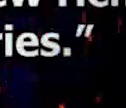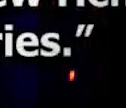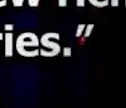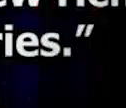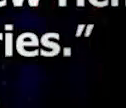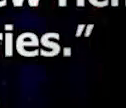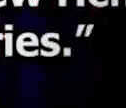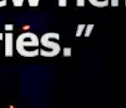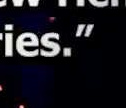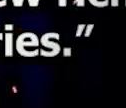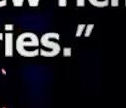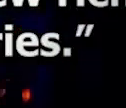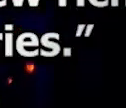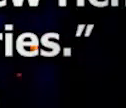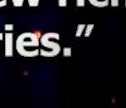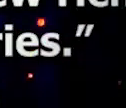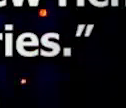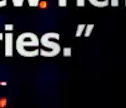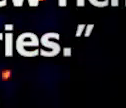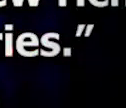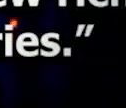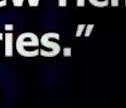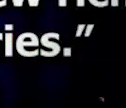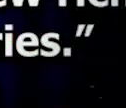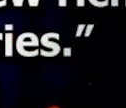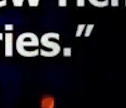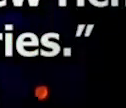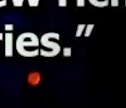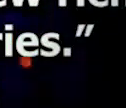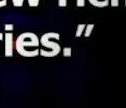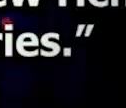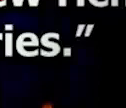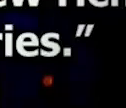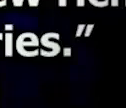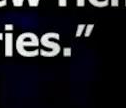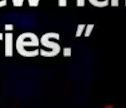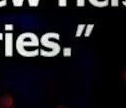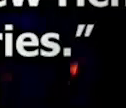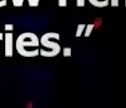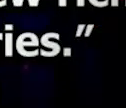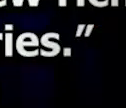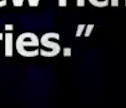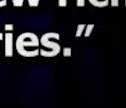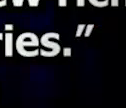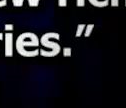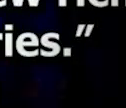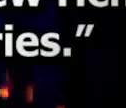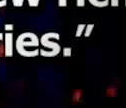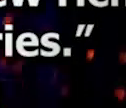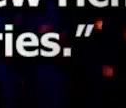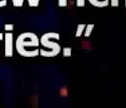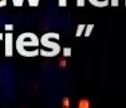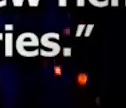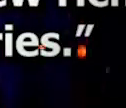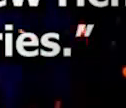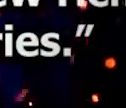nations have drunk the maddening wine of her adulteries. The kings of the earth committed adultery with